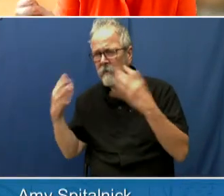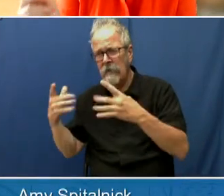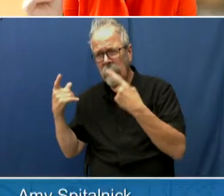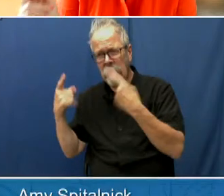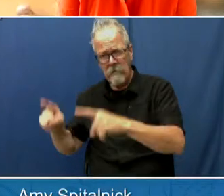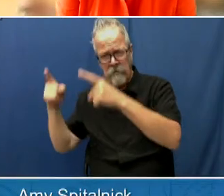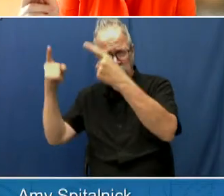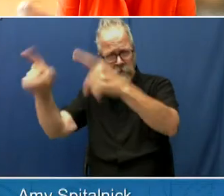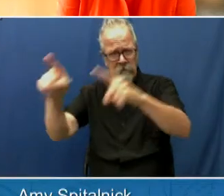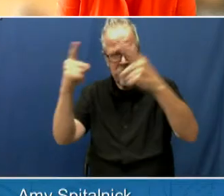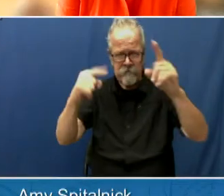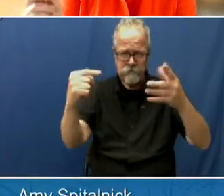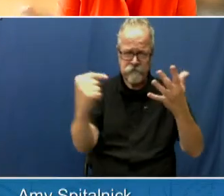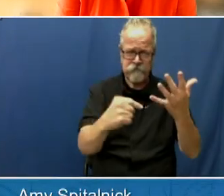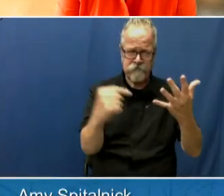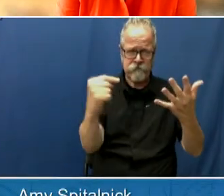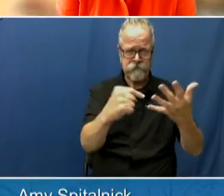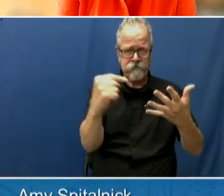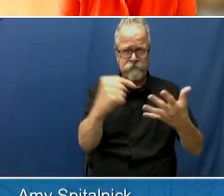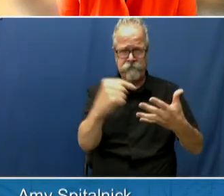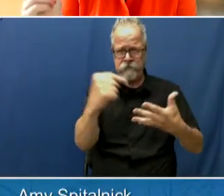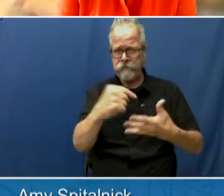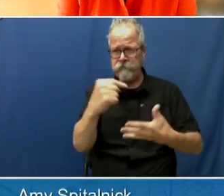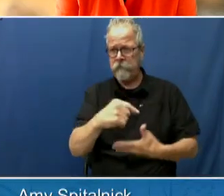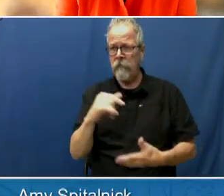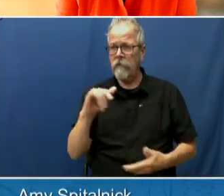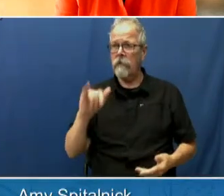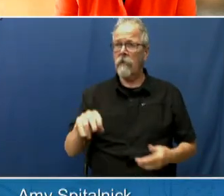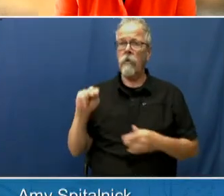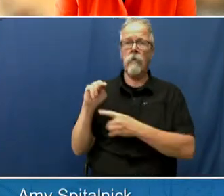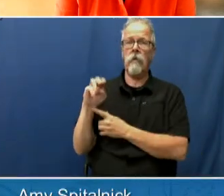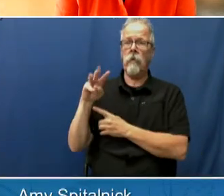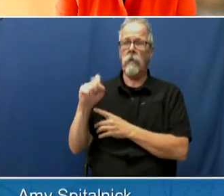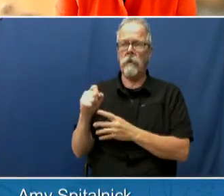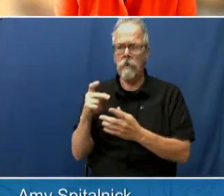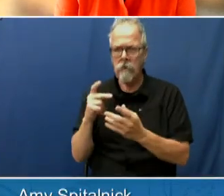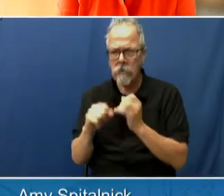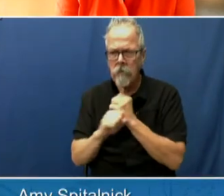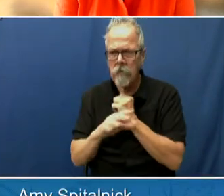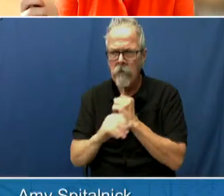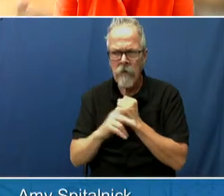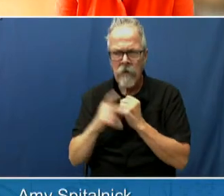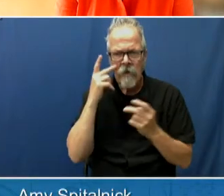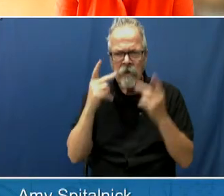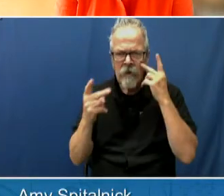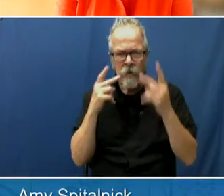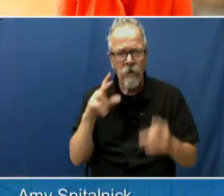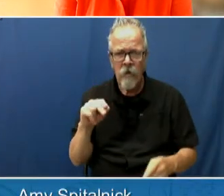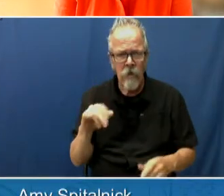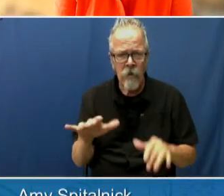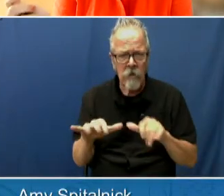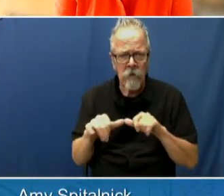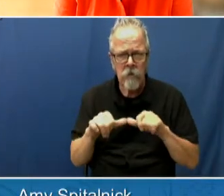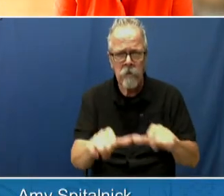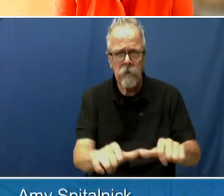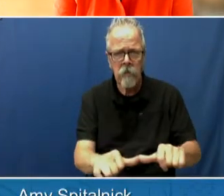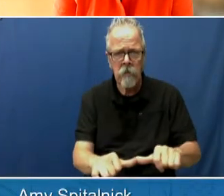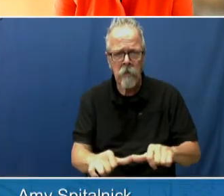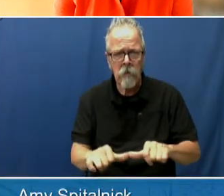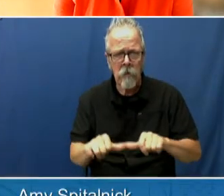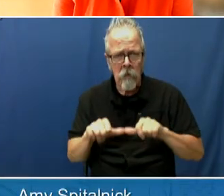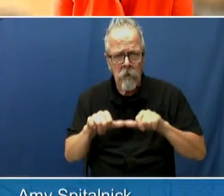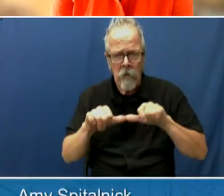big headline grabbing attacks. It's also the steady drumbeat of terror that communities like Portland are facing from these